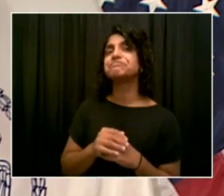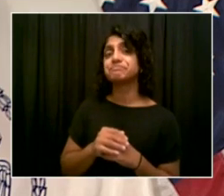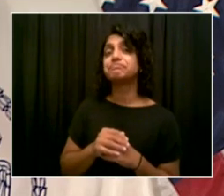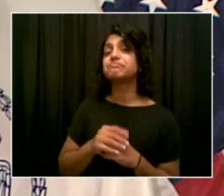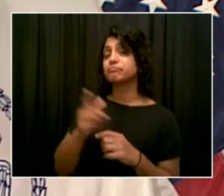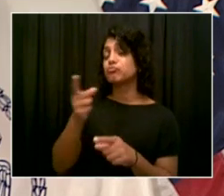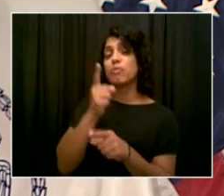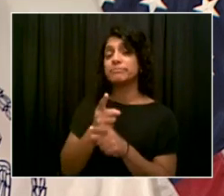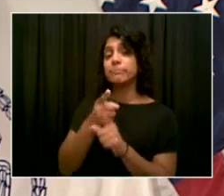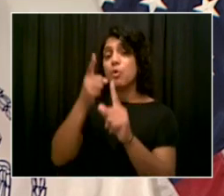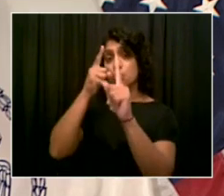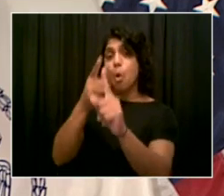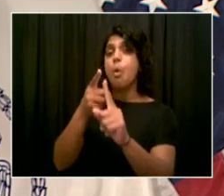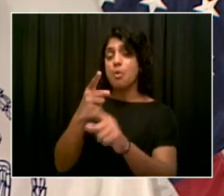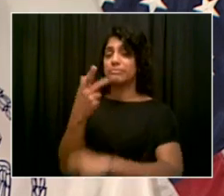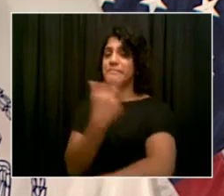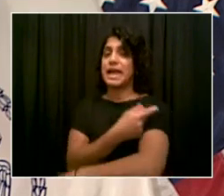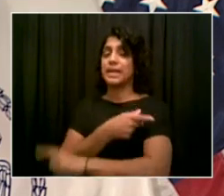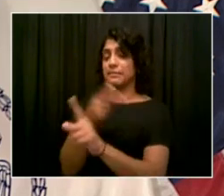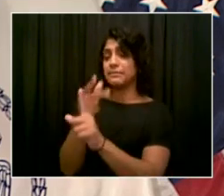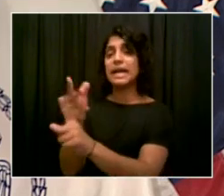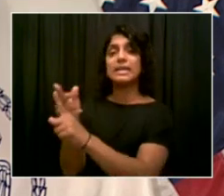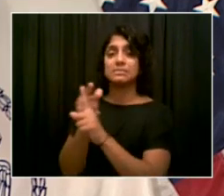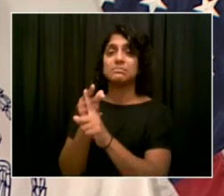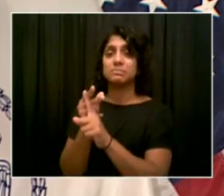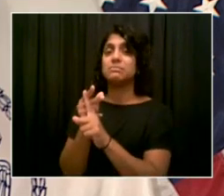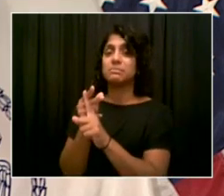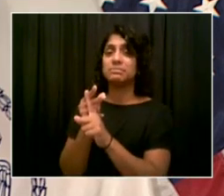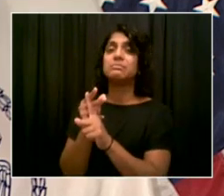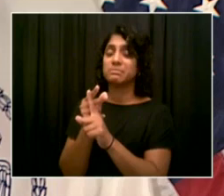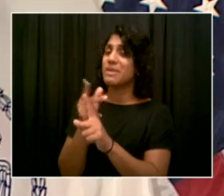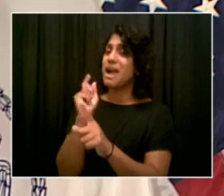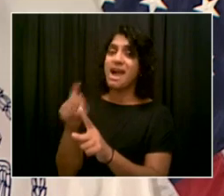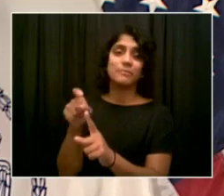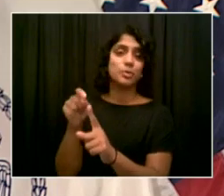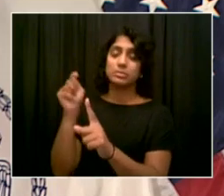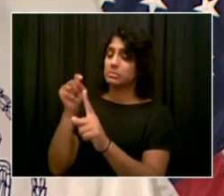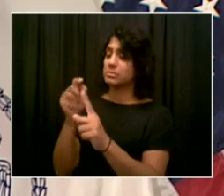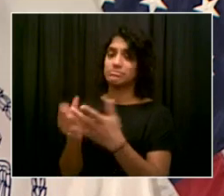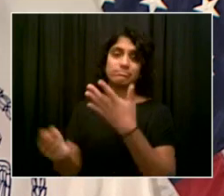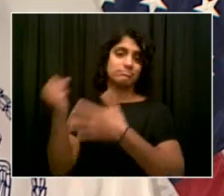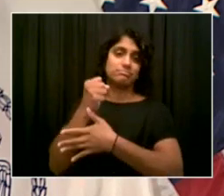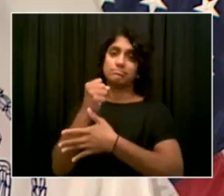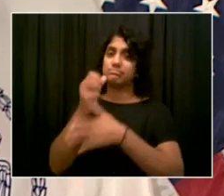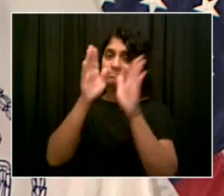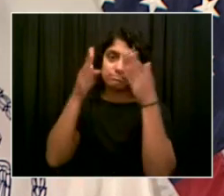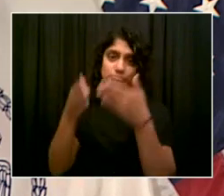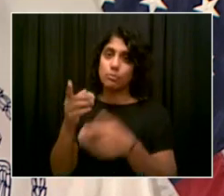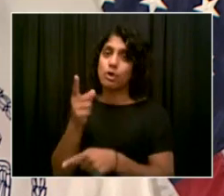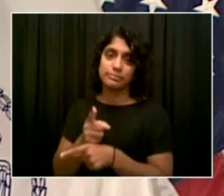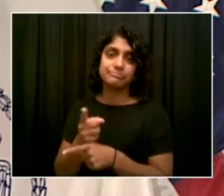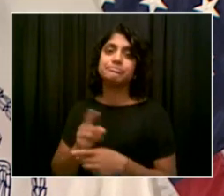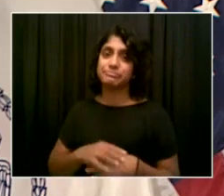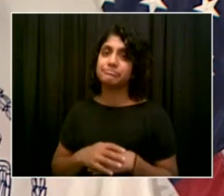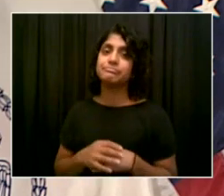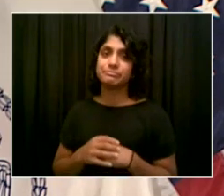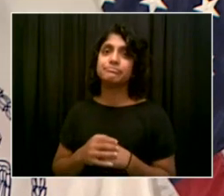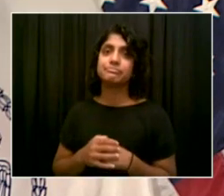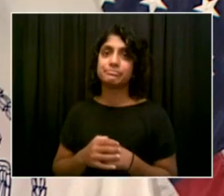not in shelter is definitely a priority. Our next question goes to Emma from the New York Times.